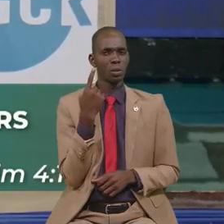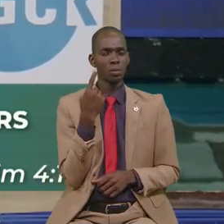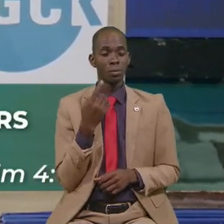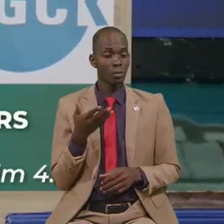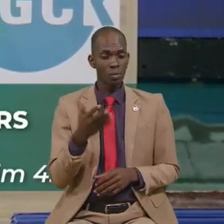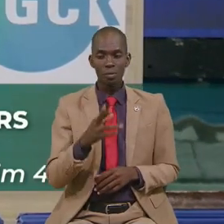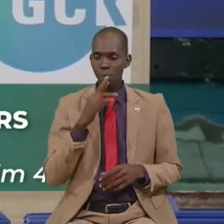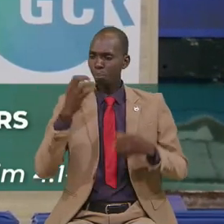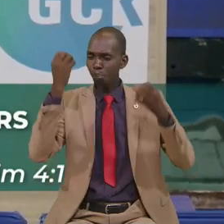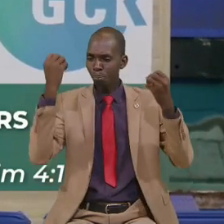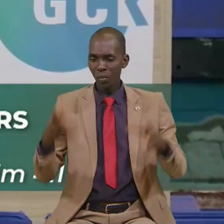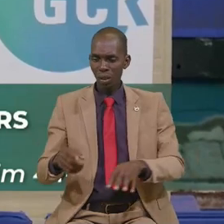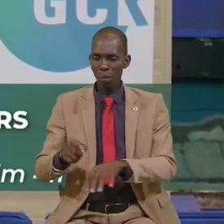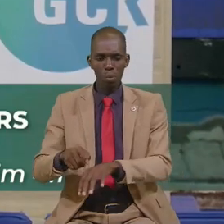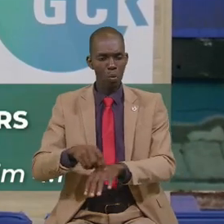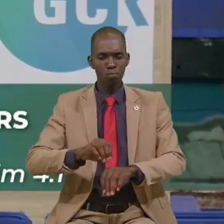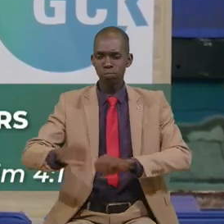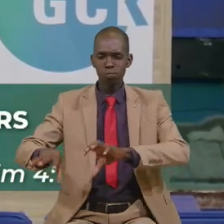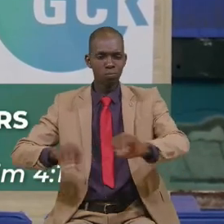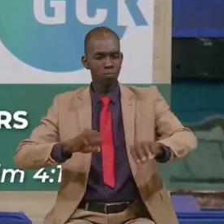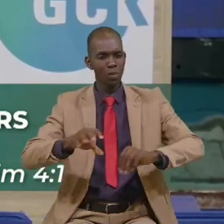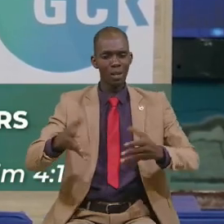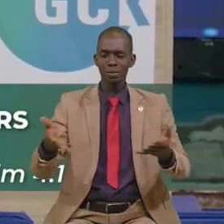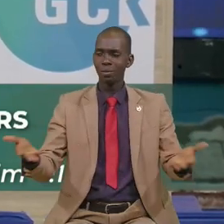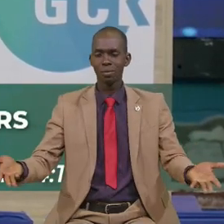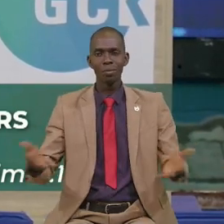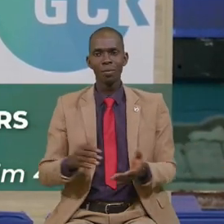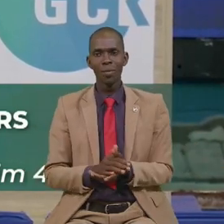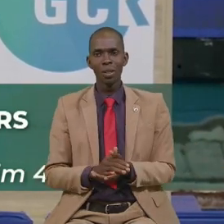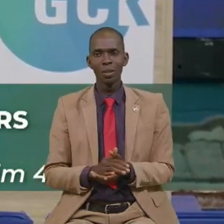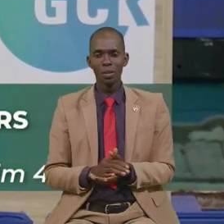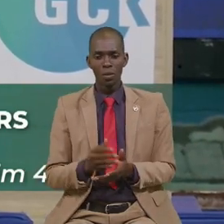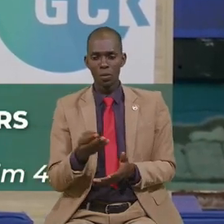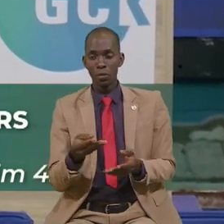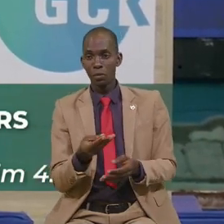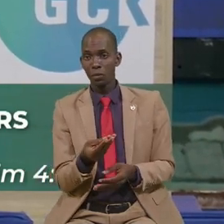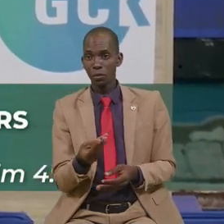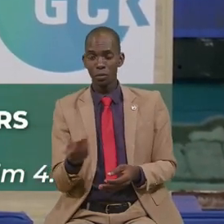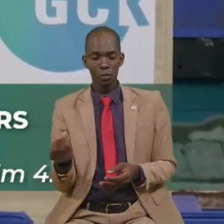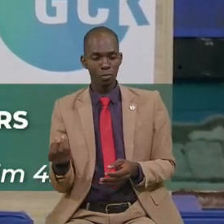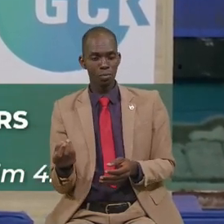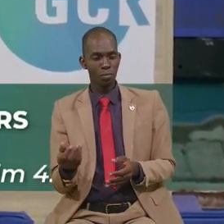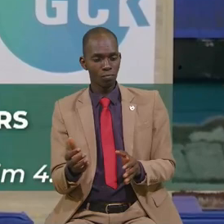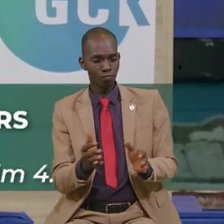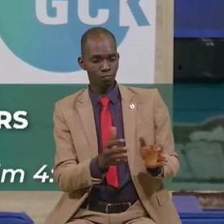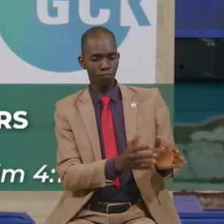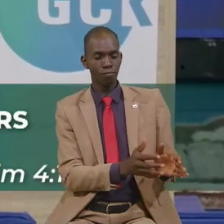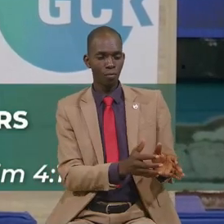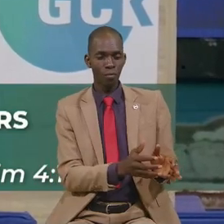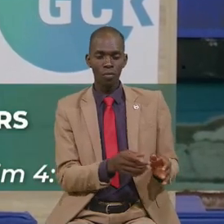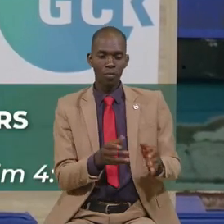bones there. Bones that, if you gather the right bones, this one will make